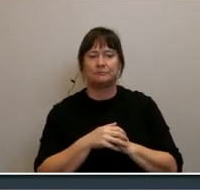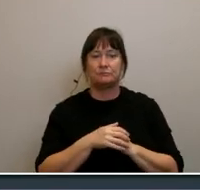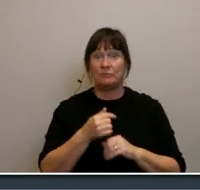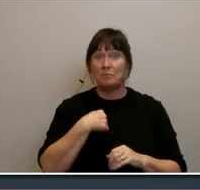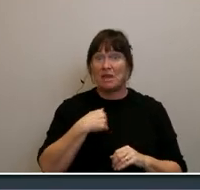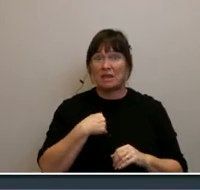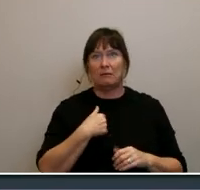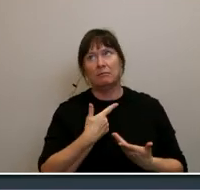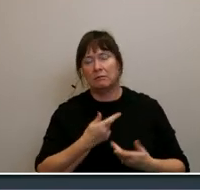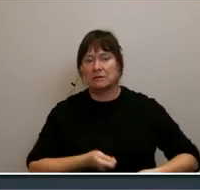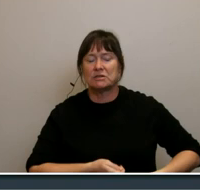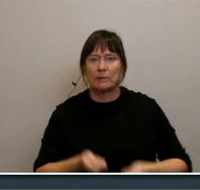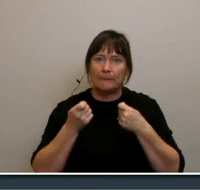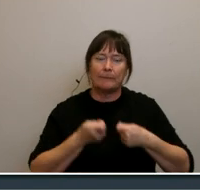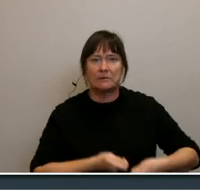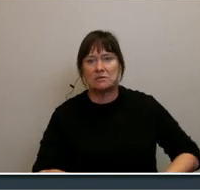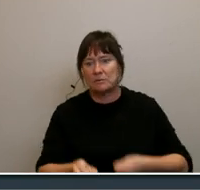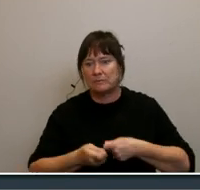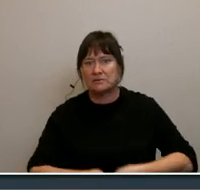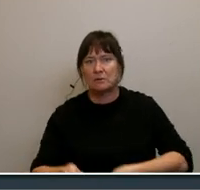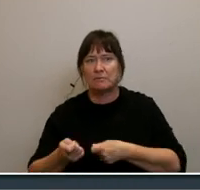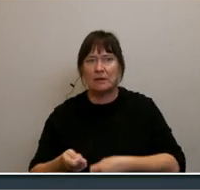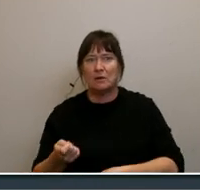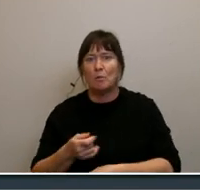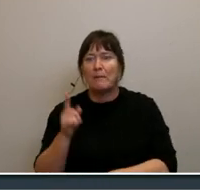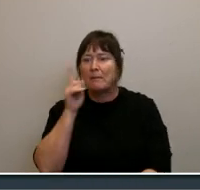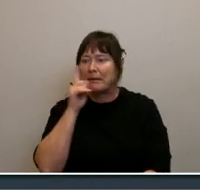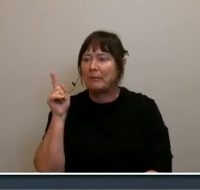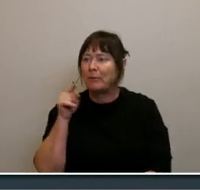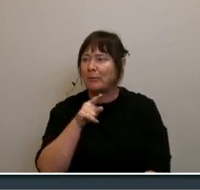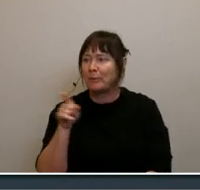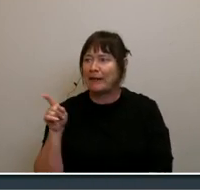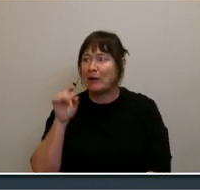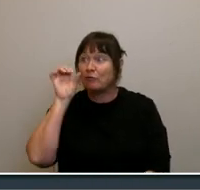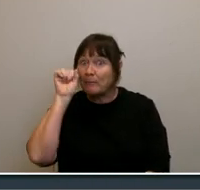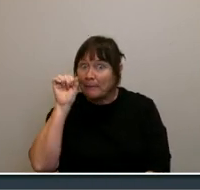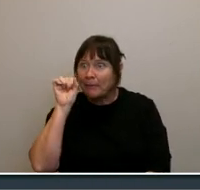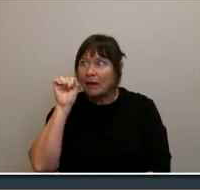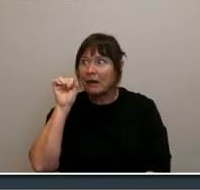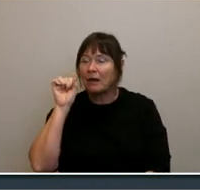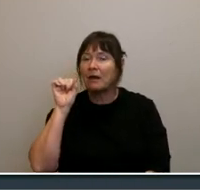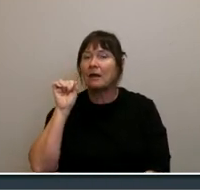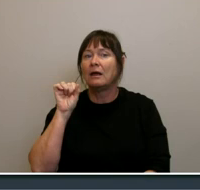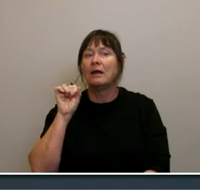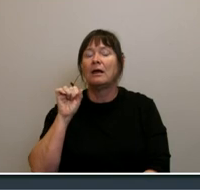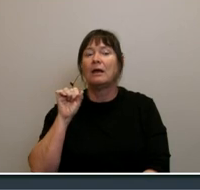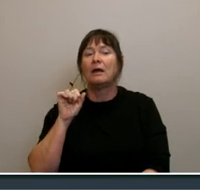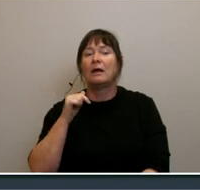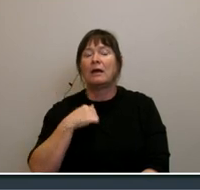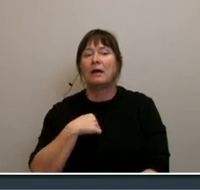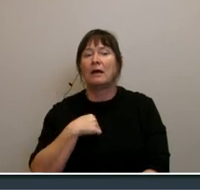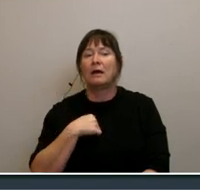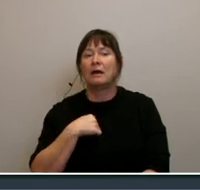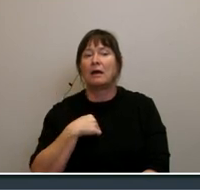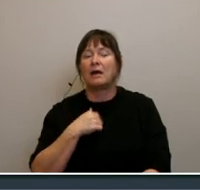I swept at quite a few any councillors that are here that were around in the time I put on some demos at